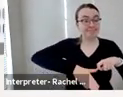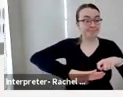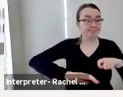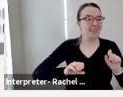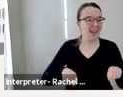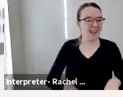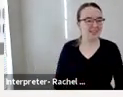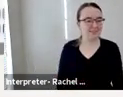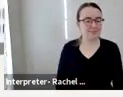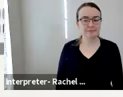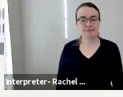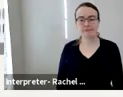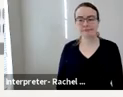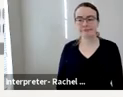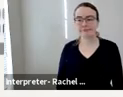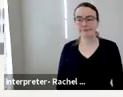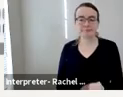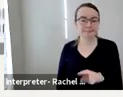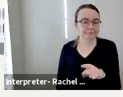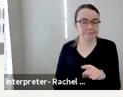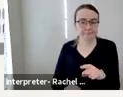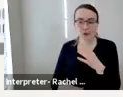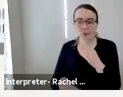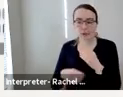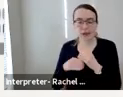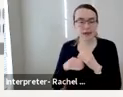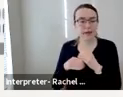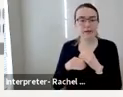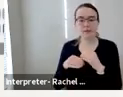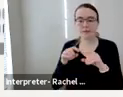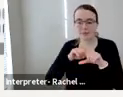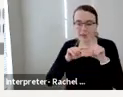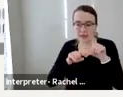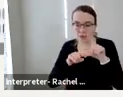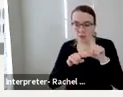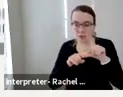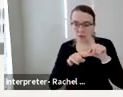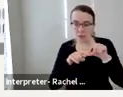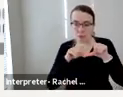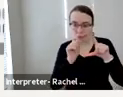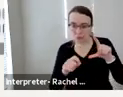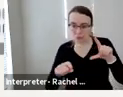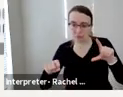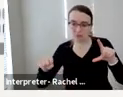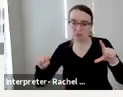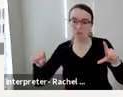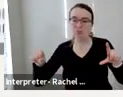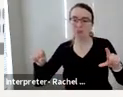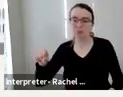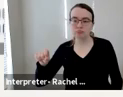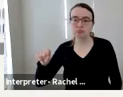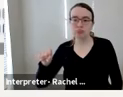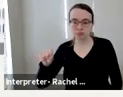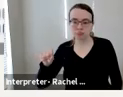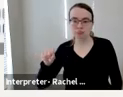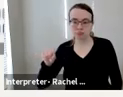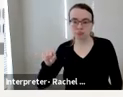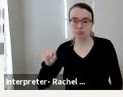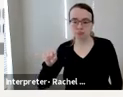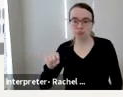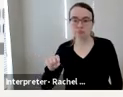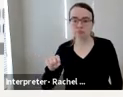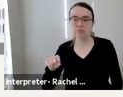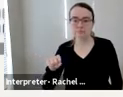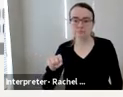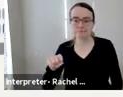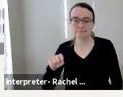know, I'm going to draw a construction line that angles down here, and then that angles down again, and it comes